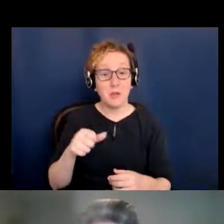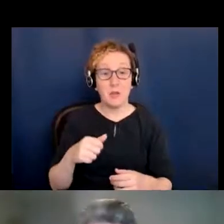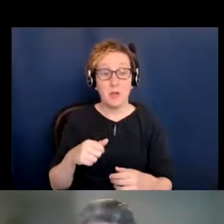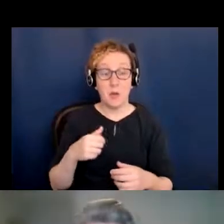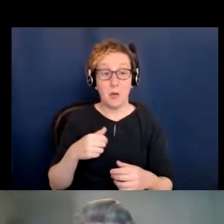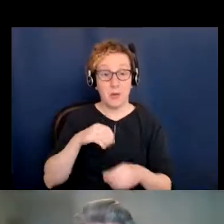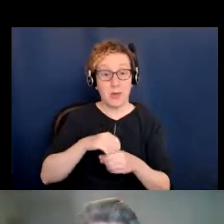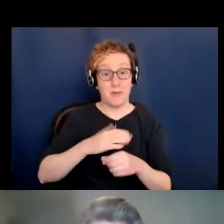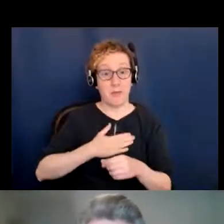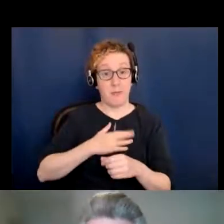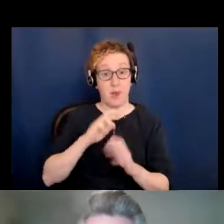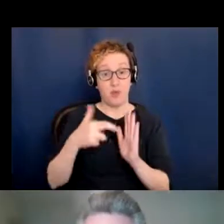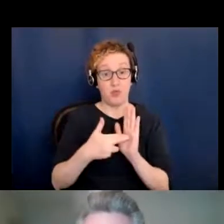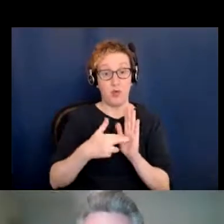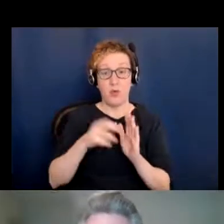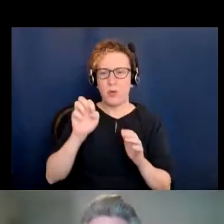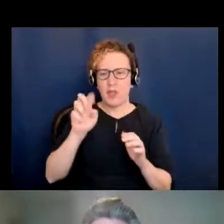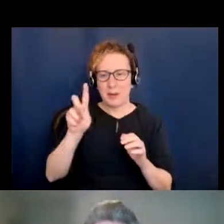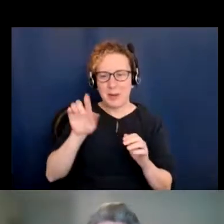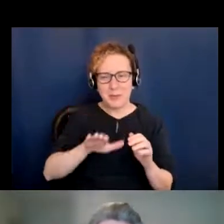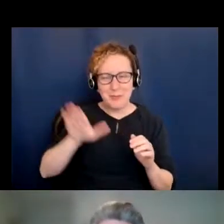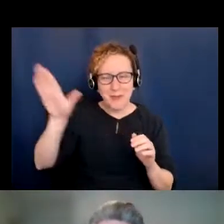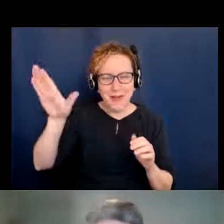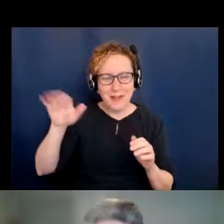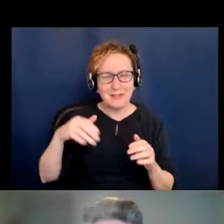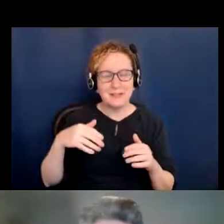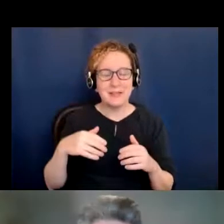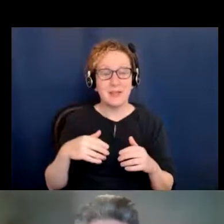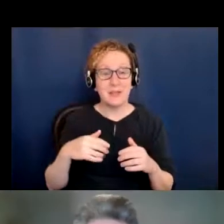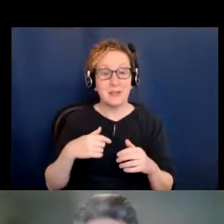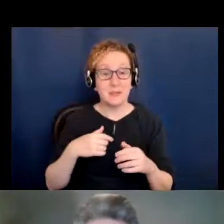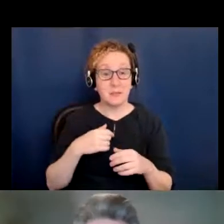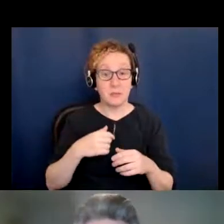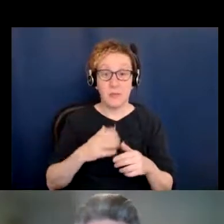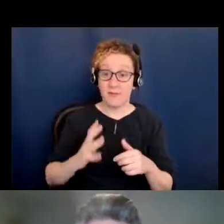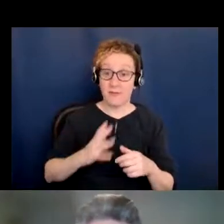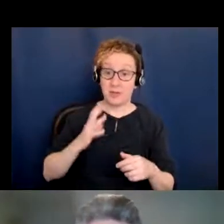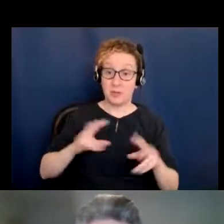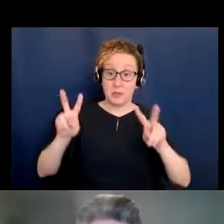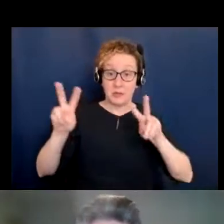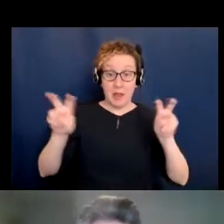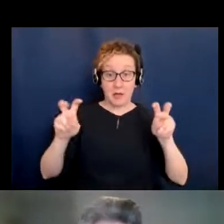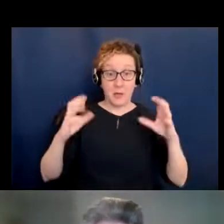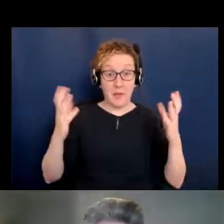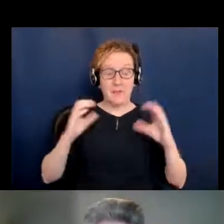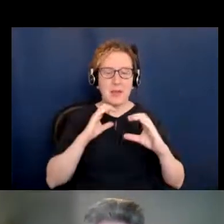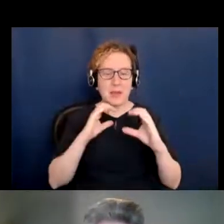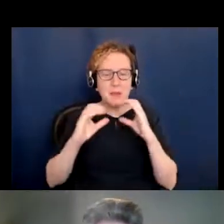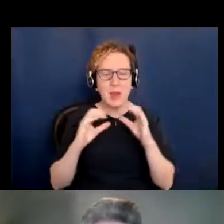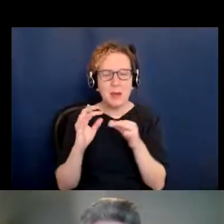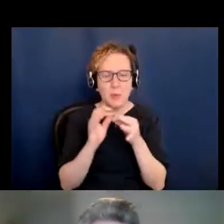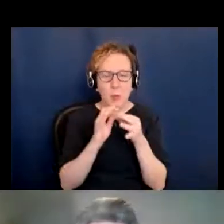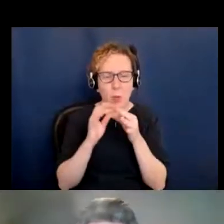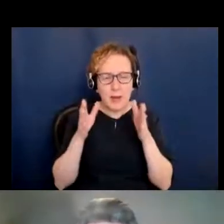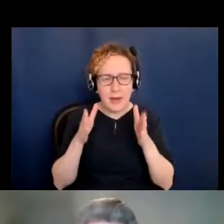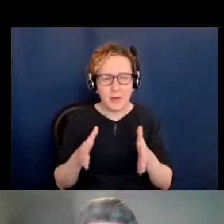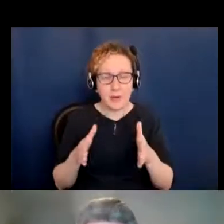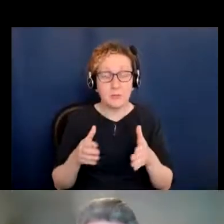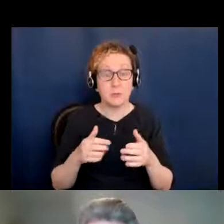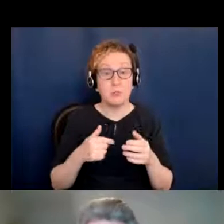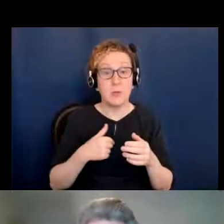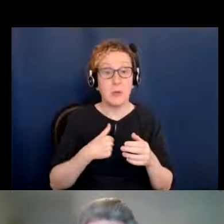In my role in Education Abroad, I work, my official title is Communications Coordinator. And so I come to